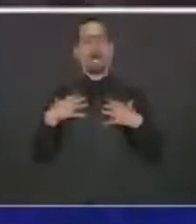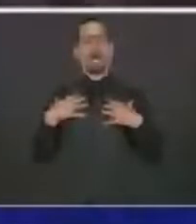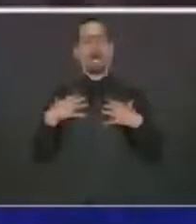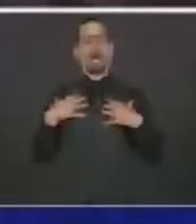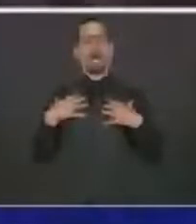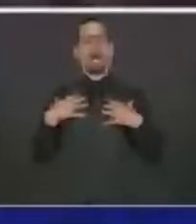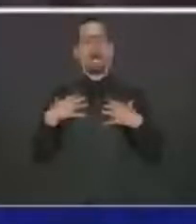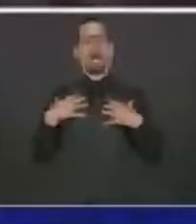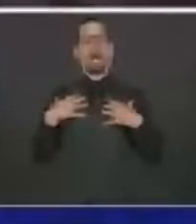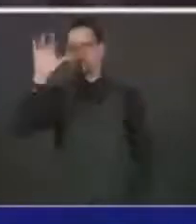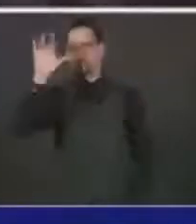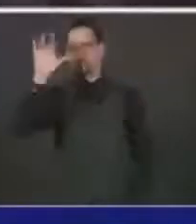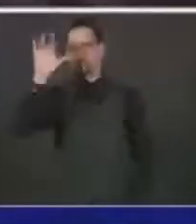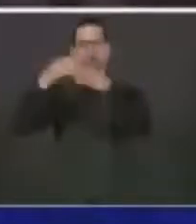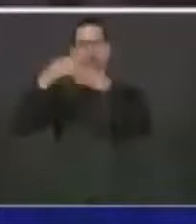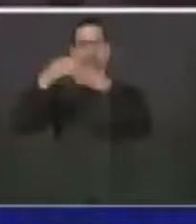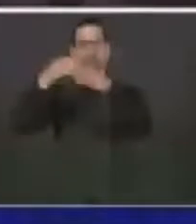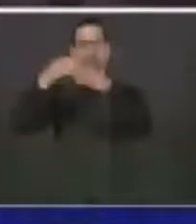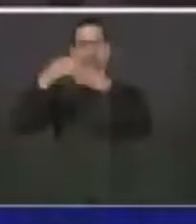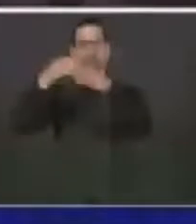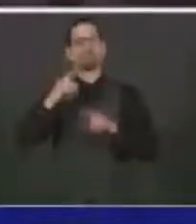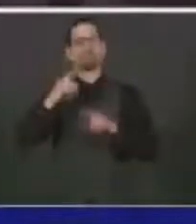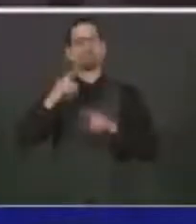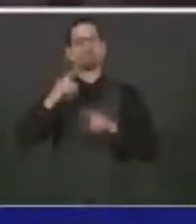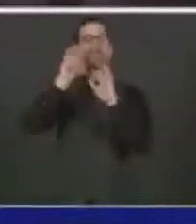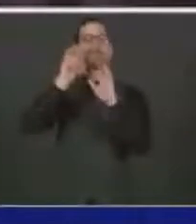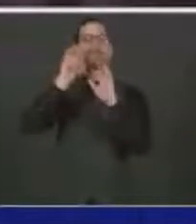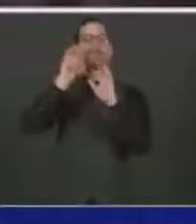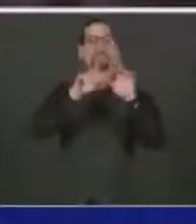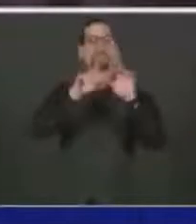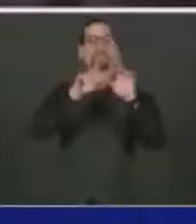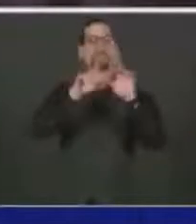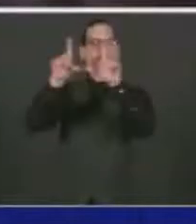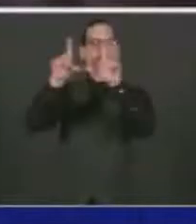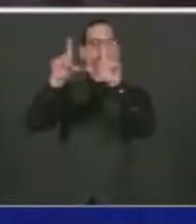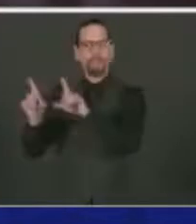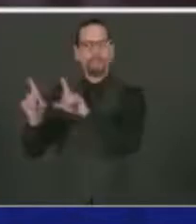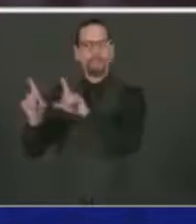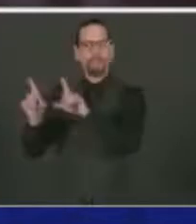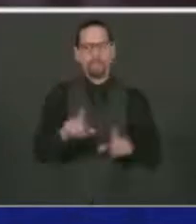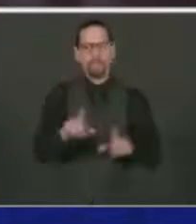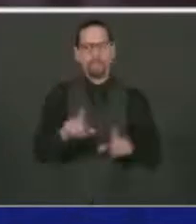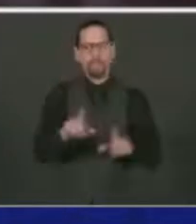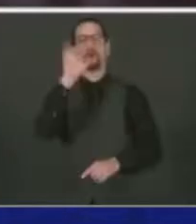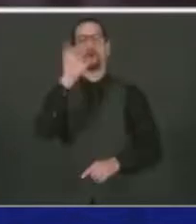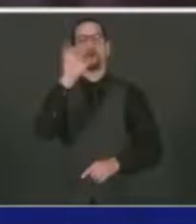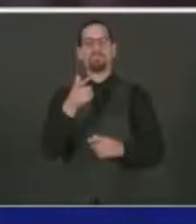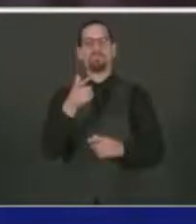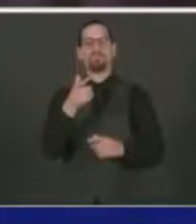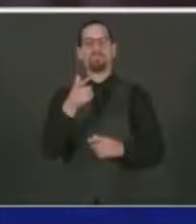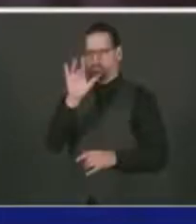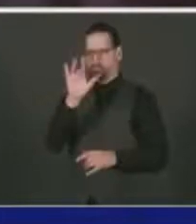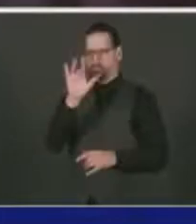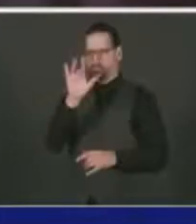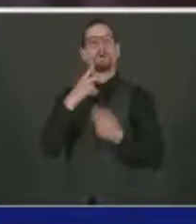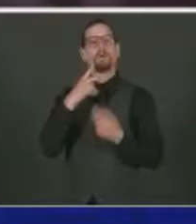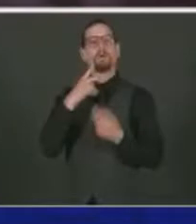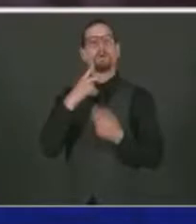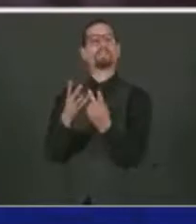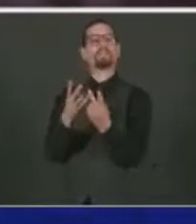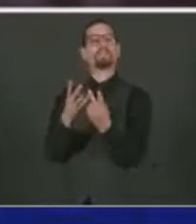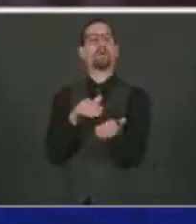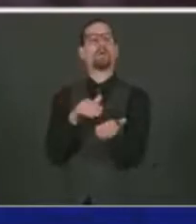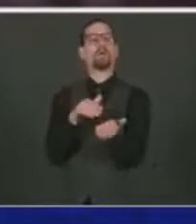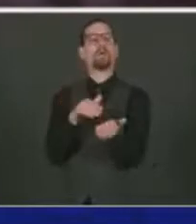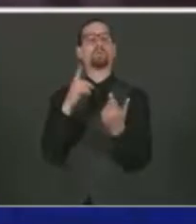going to look like when you go to your pediatrician's office, or you go to a health clinic, or you go to your family care provider.